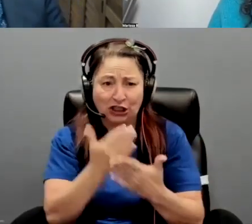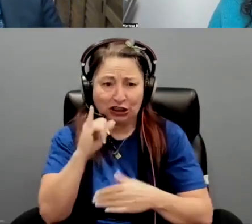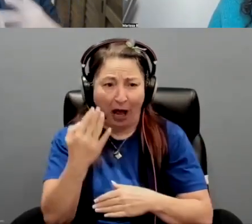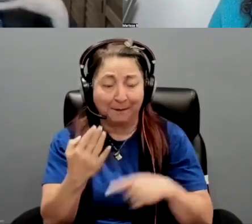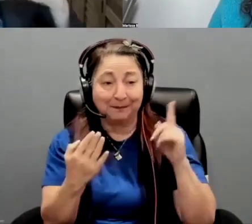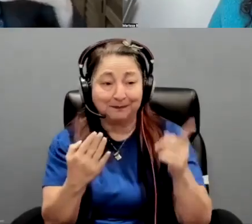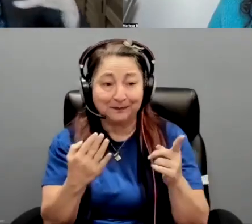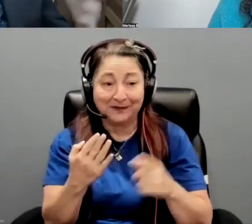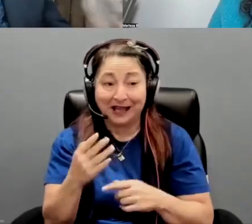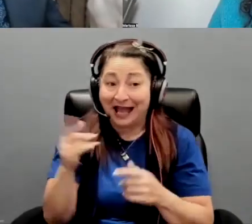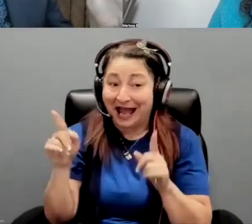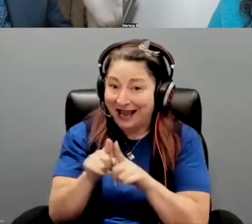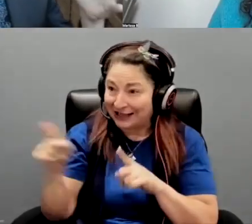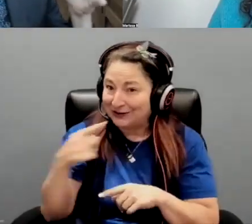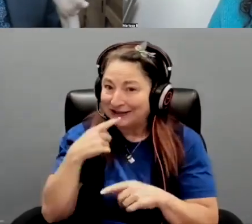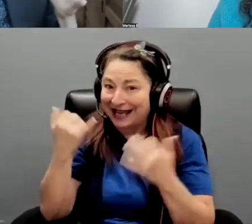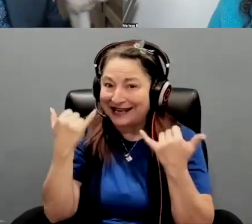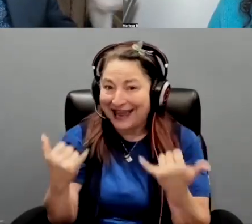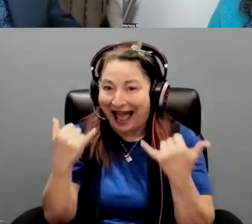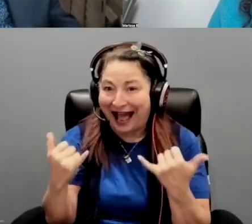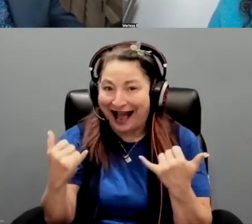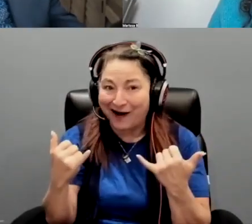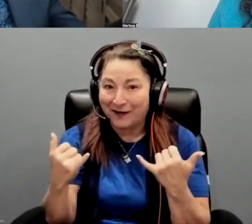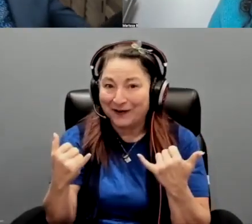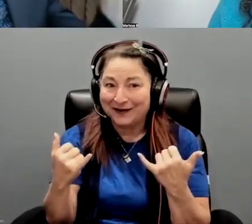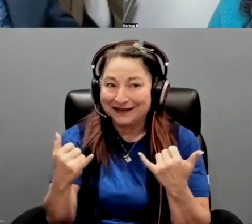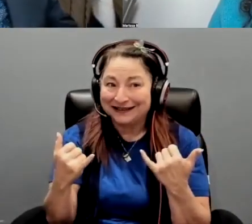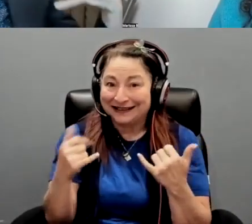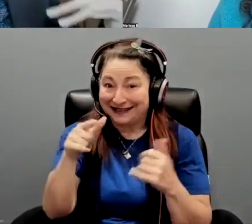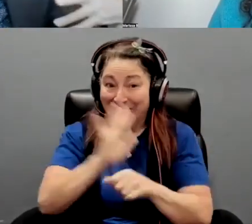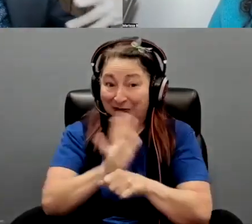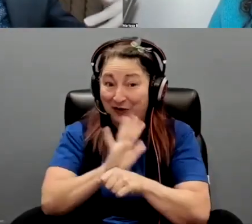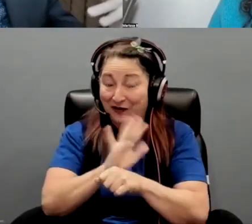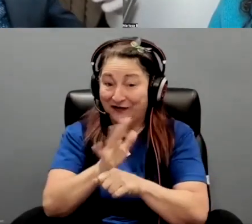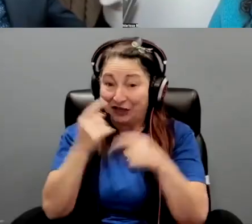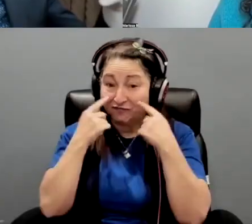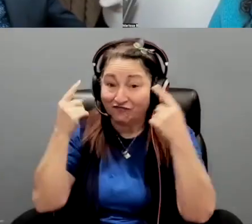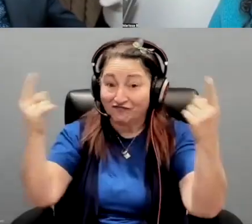like you said, hopefully now this will even more bring in more